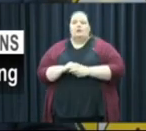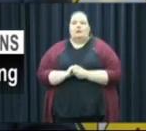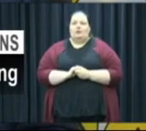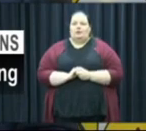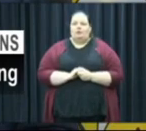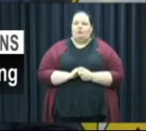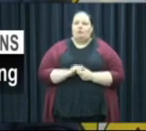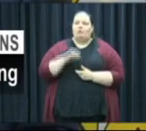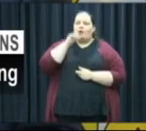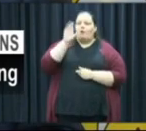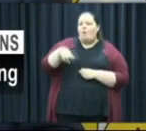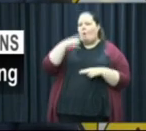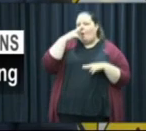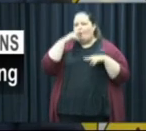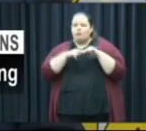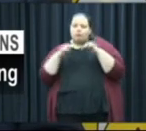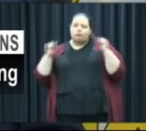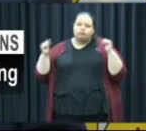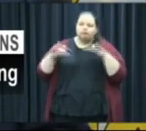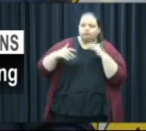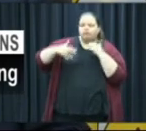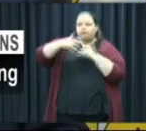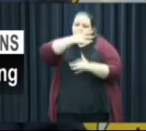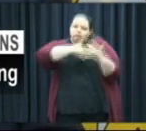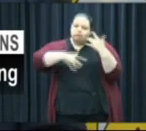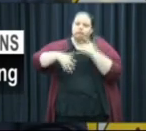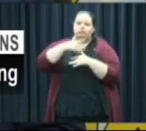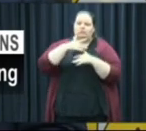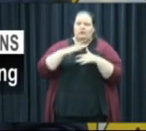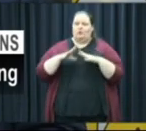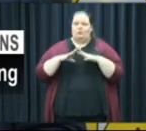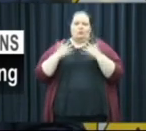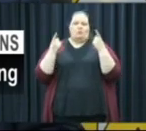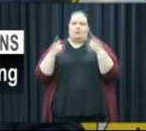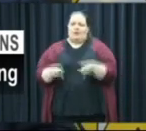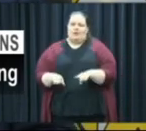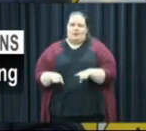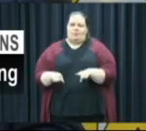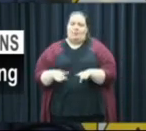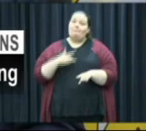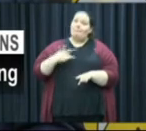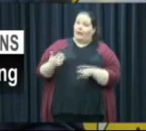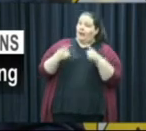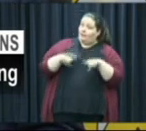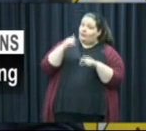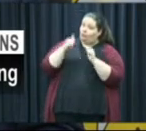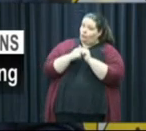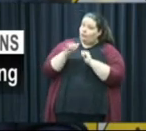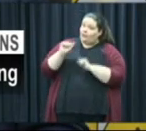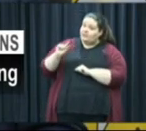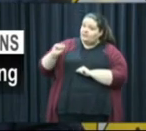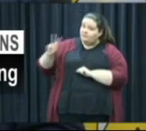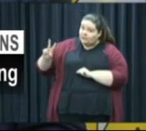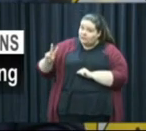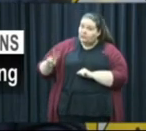get together at a gathering place like once happened or would normally happen. So we're